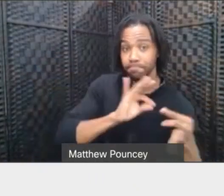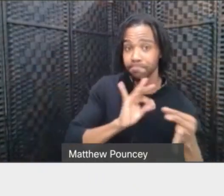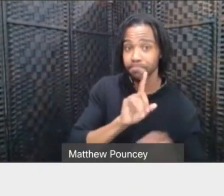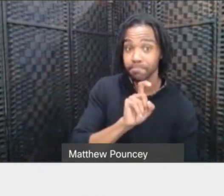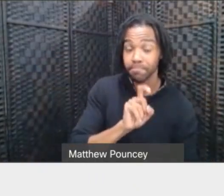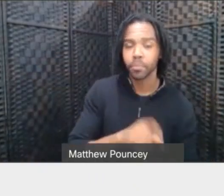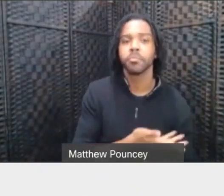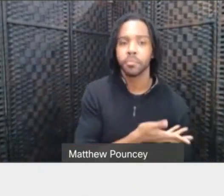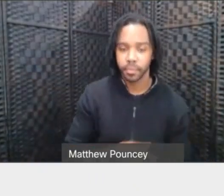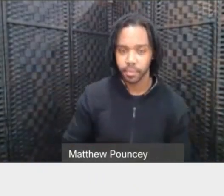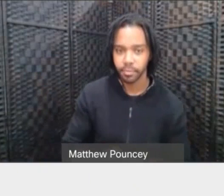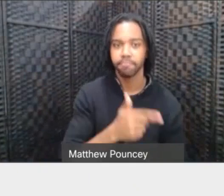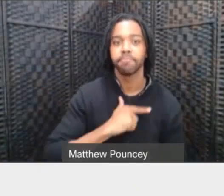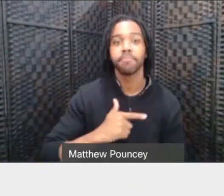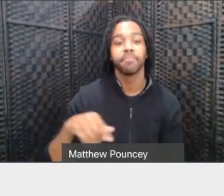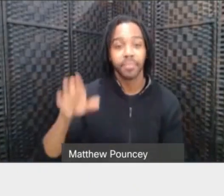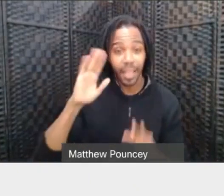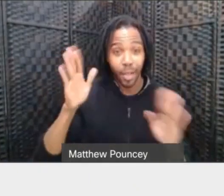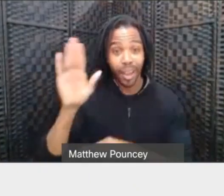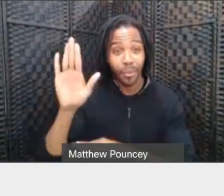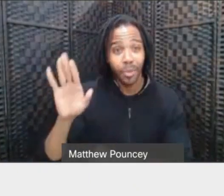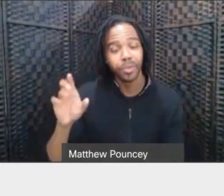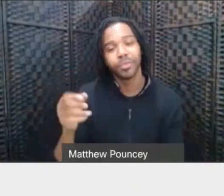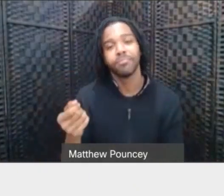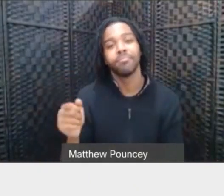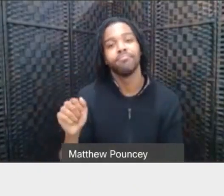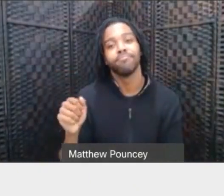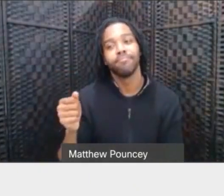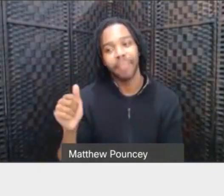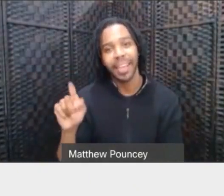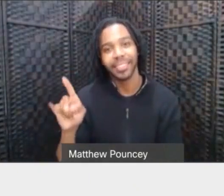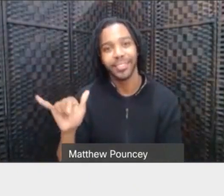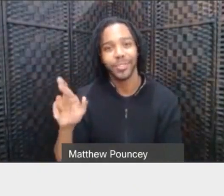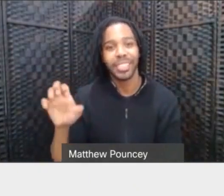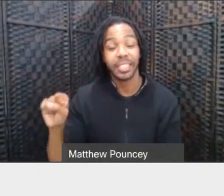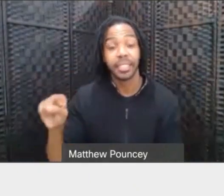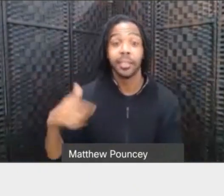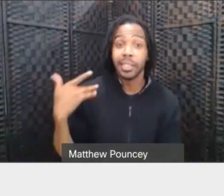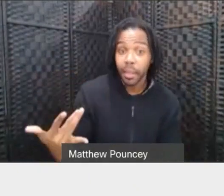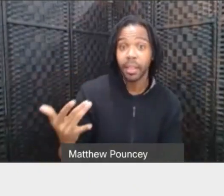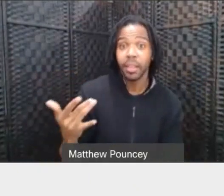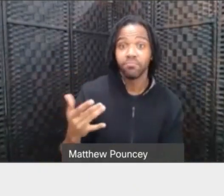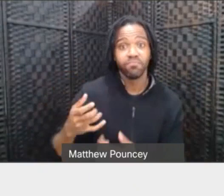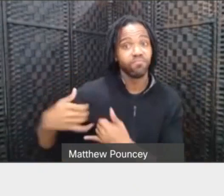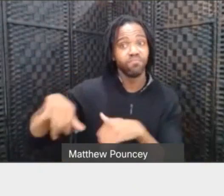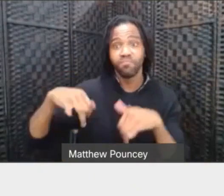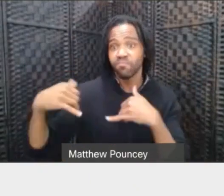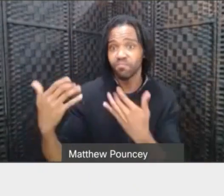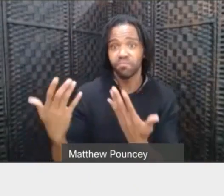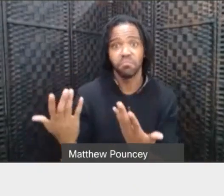Good afternoon, Director Reese. Generally, our guidance has said 100.4 for some time. So I'm not quite sure where